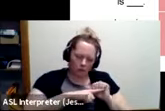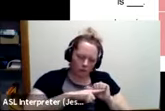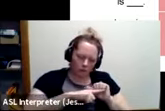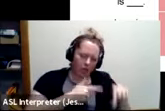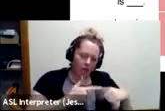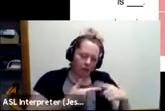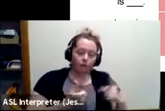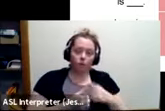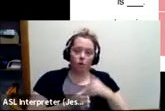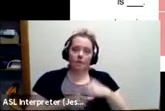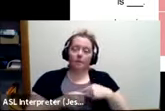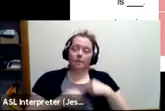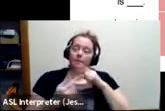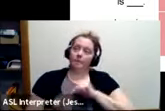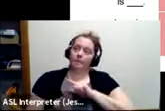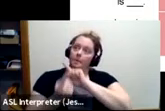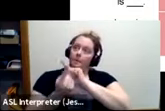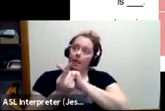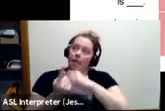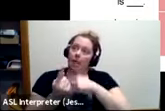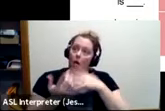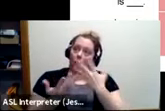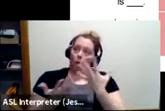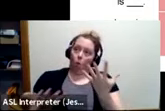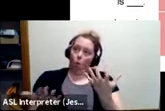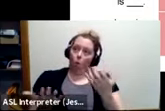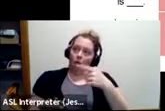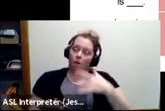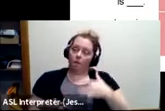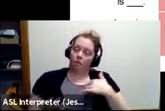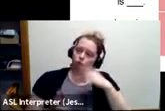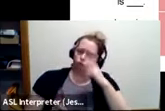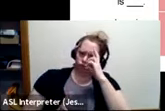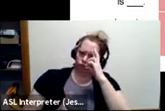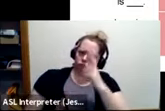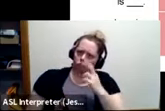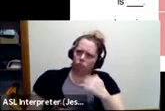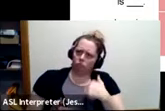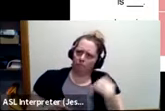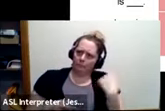to them because I care about them, because I respect them. I wanna mention them, and I want to do it